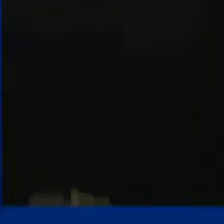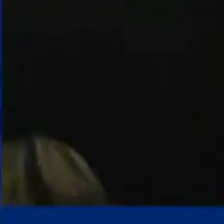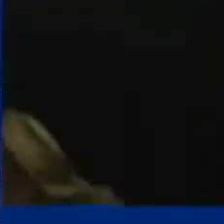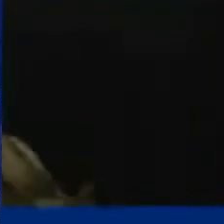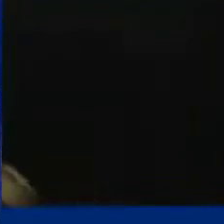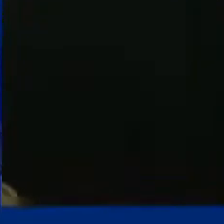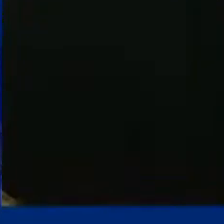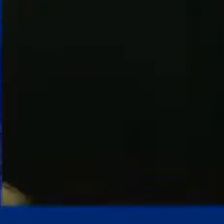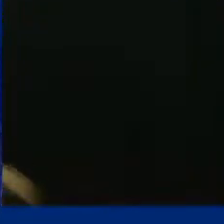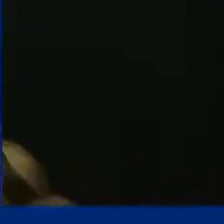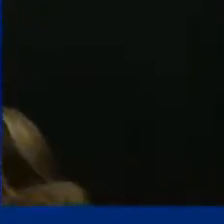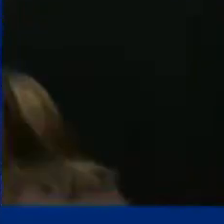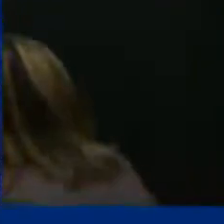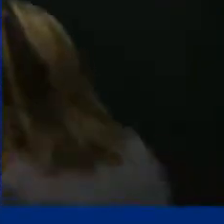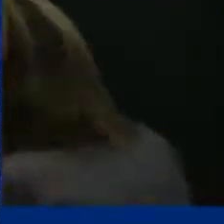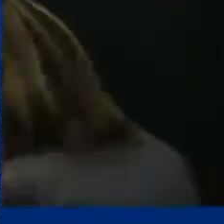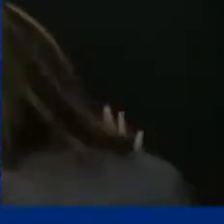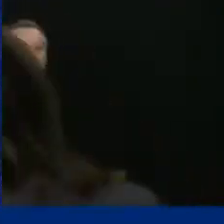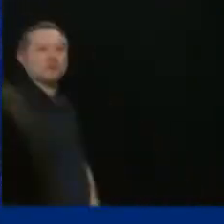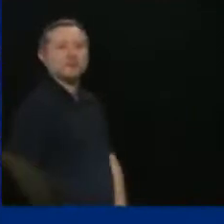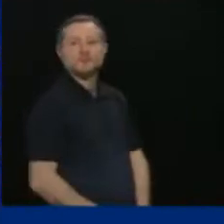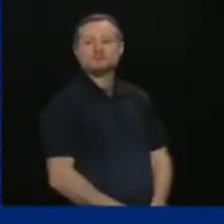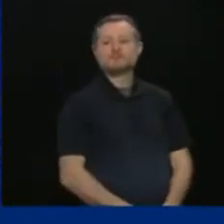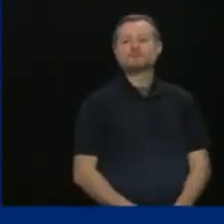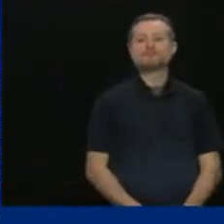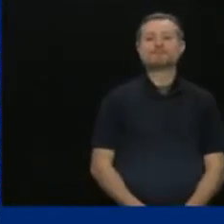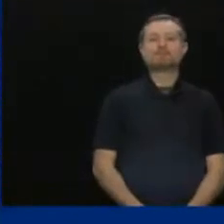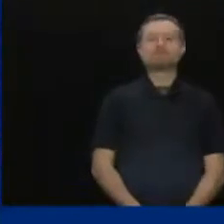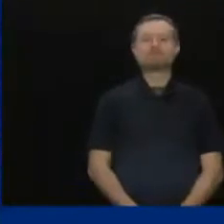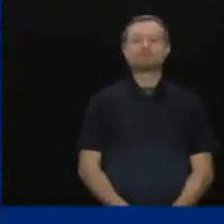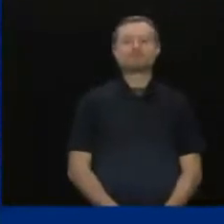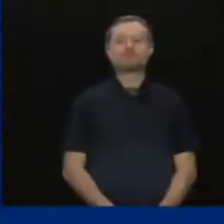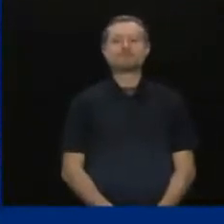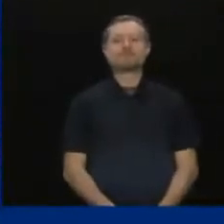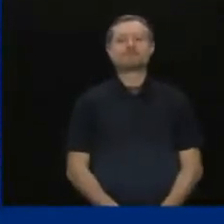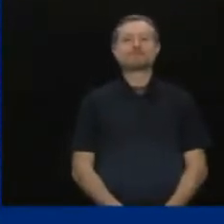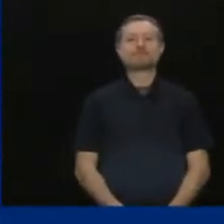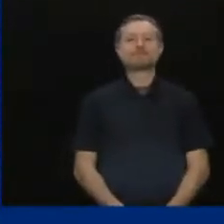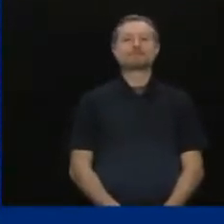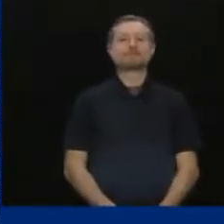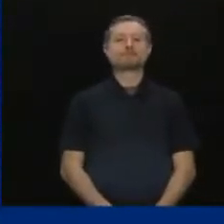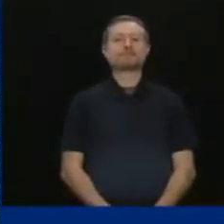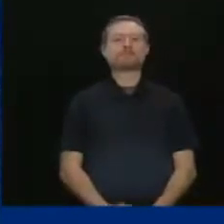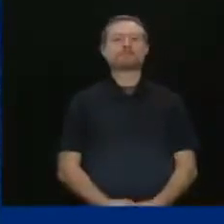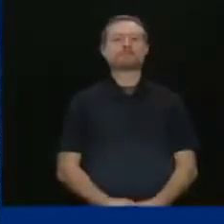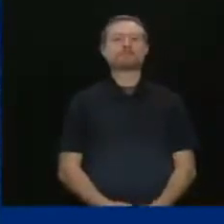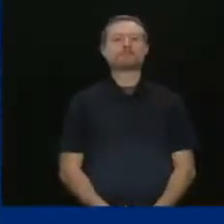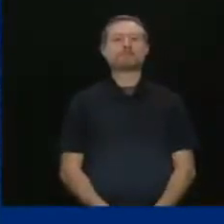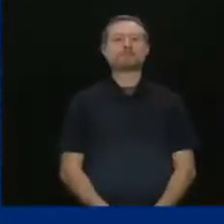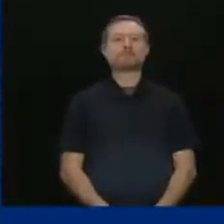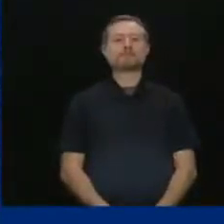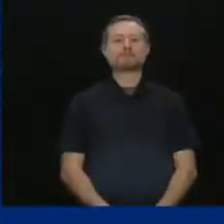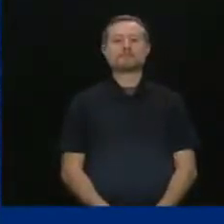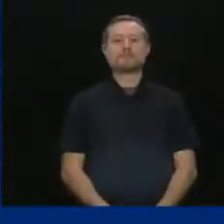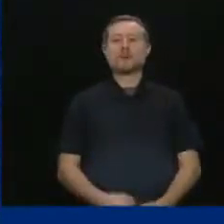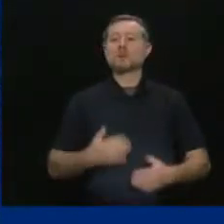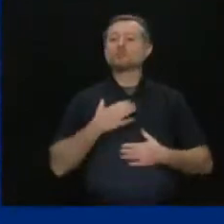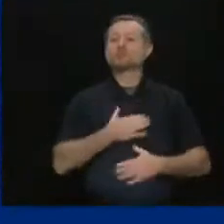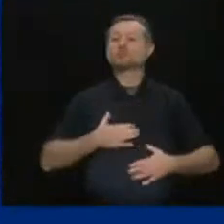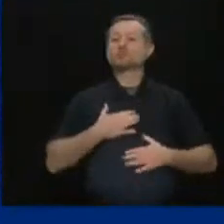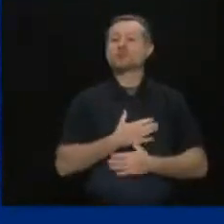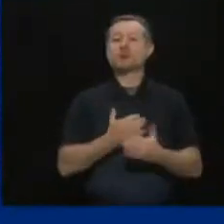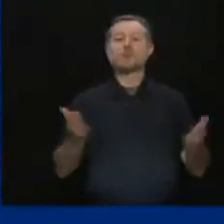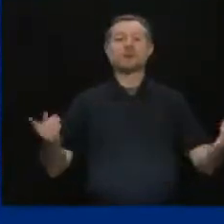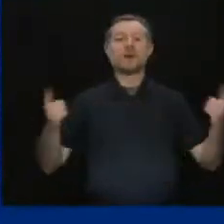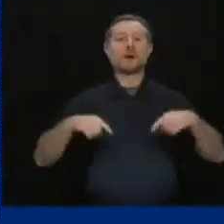Moments delay, but it's a little quieter than it was my last one. So I thought I would do that so you could get the best audio and be able to hear everything I say. Appreciate you coming out. As you know,